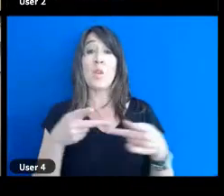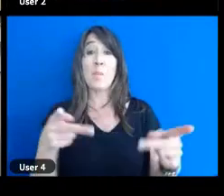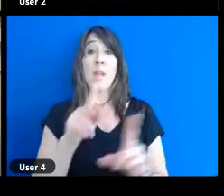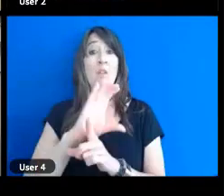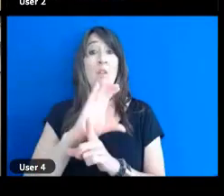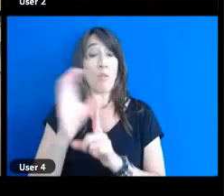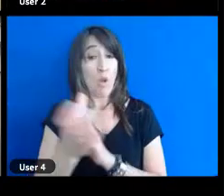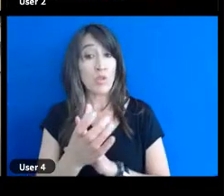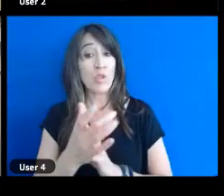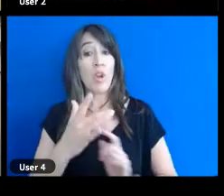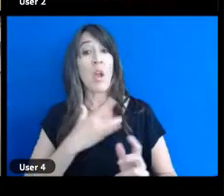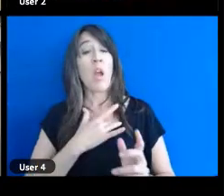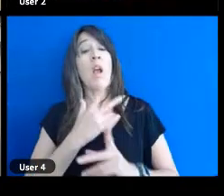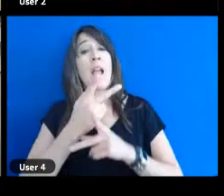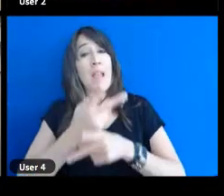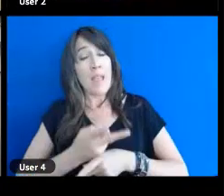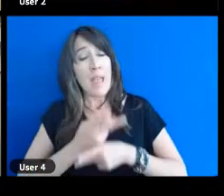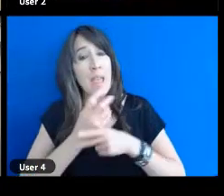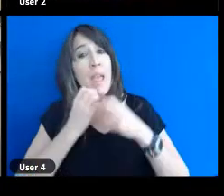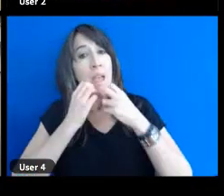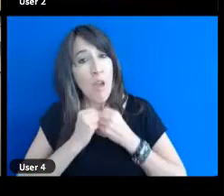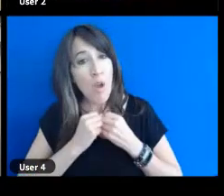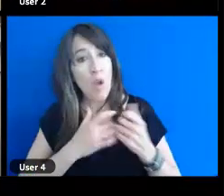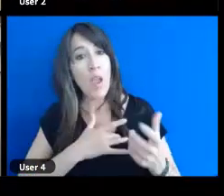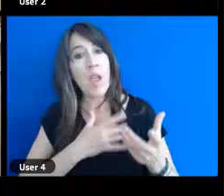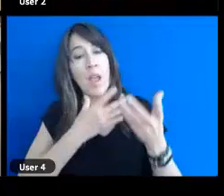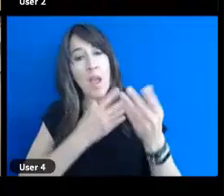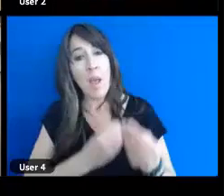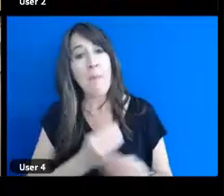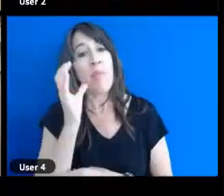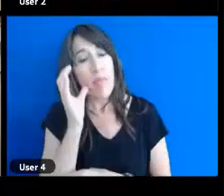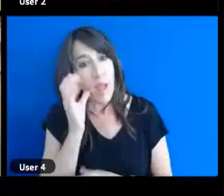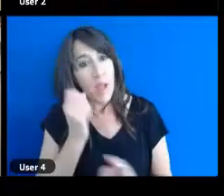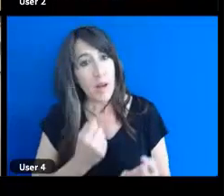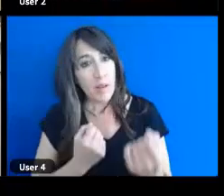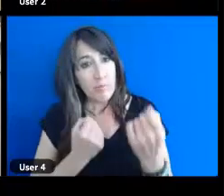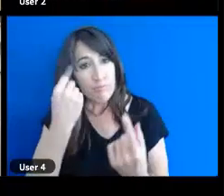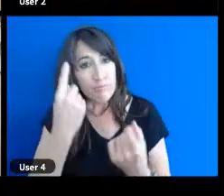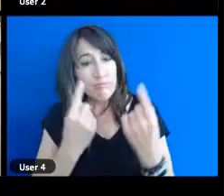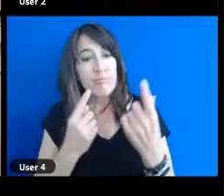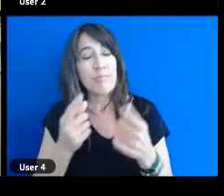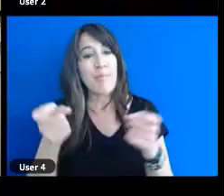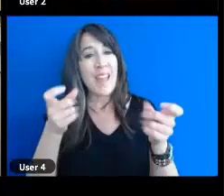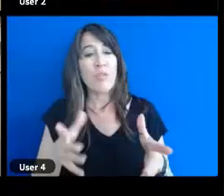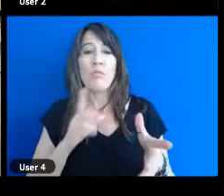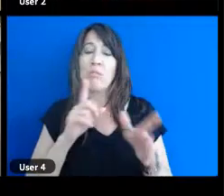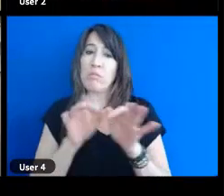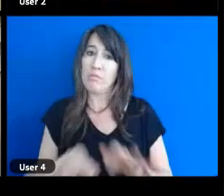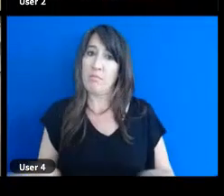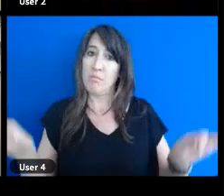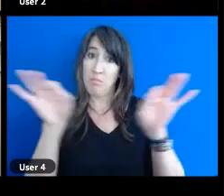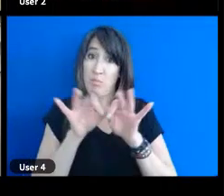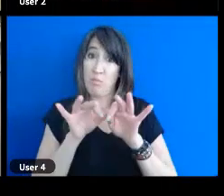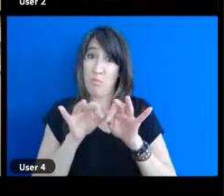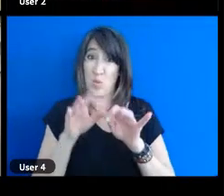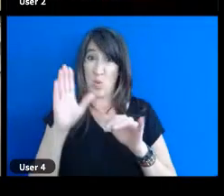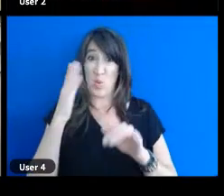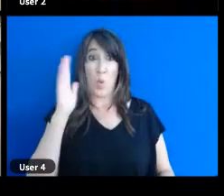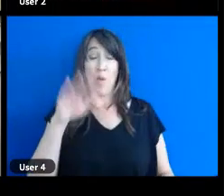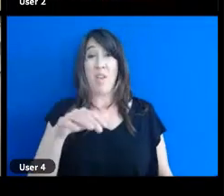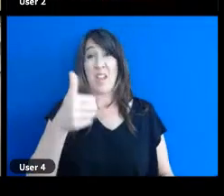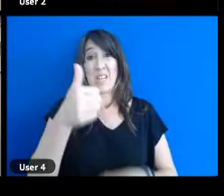So yes, to go back to workplace culture, caring, empathetic managers are really crucial. And